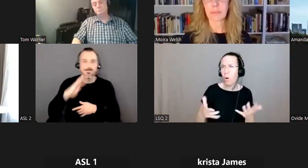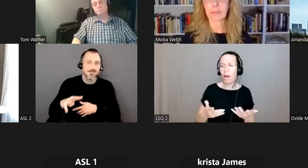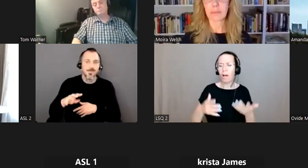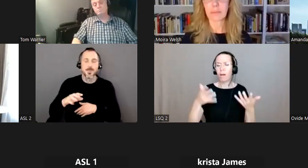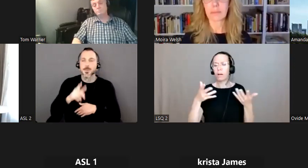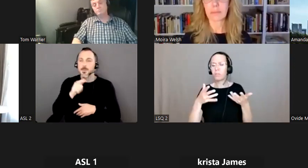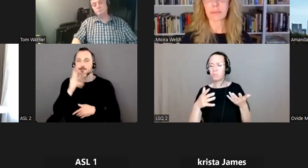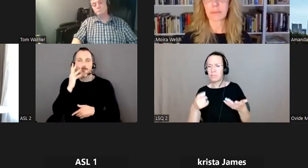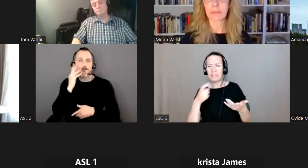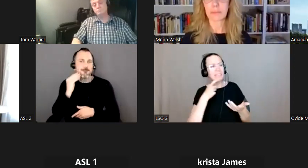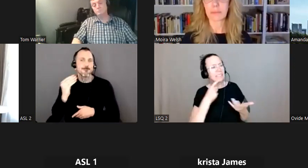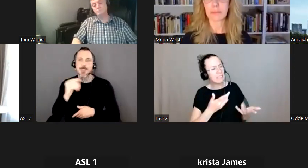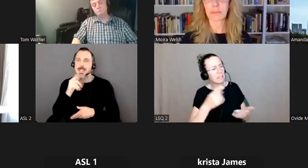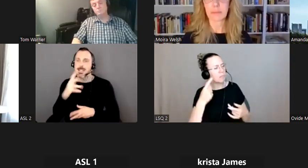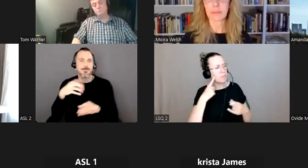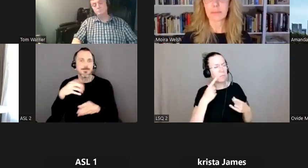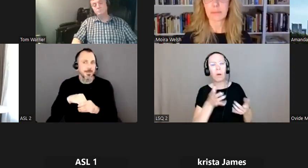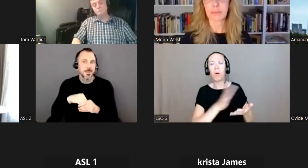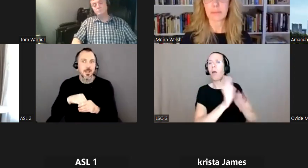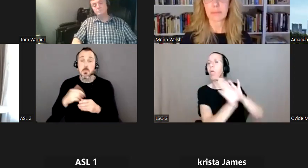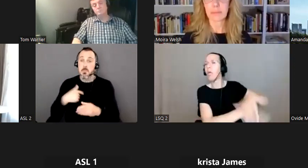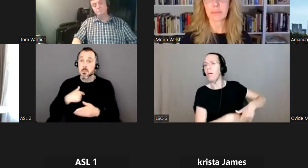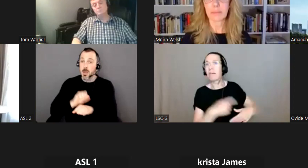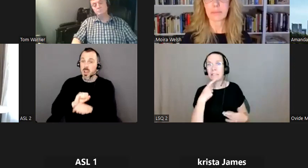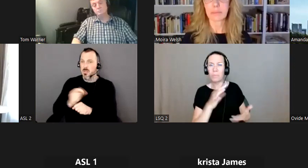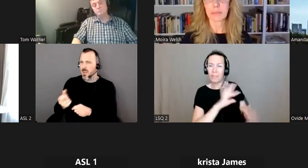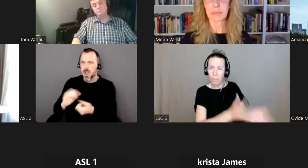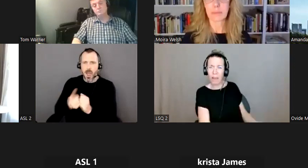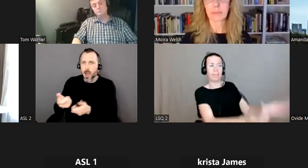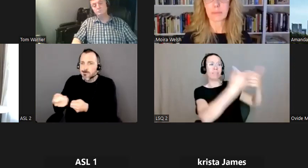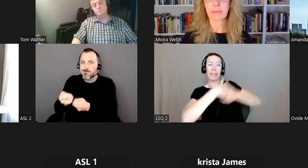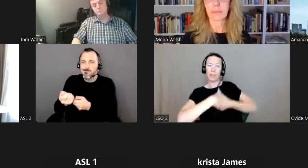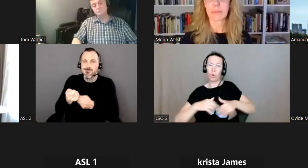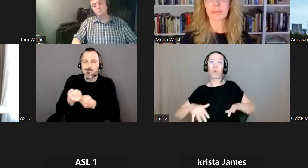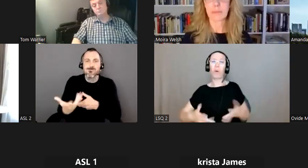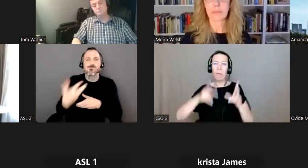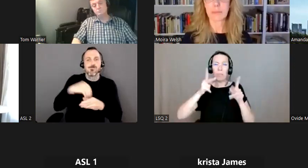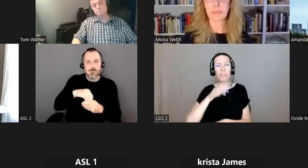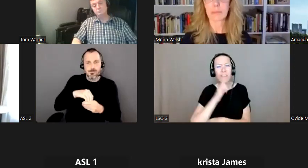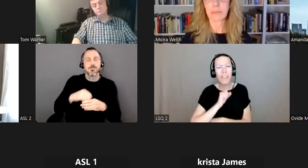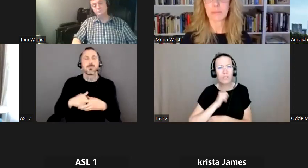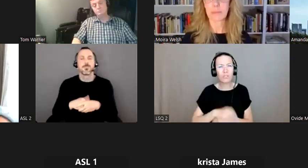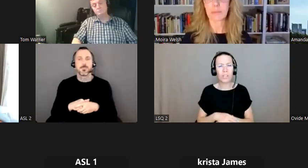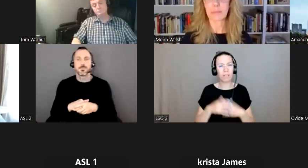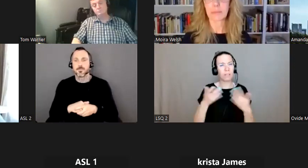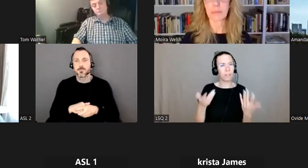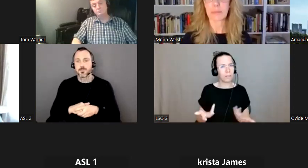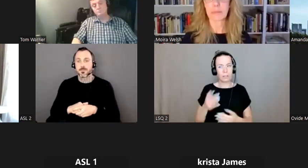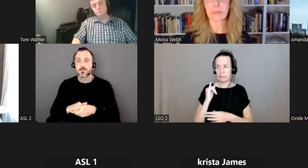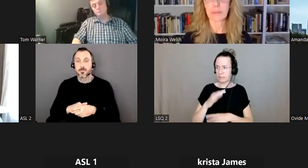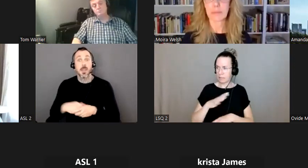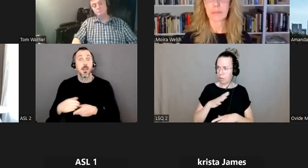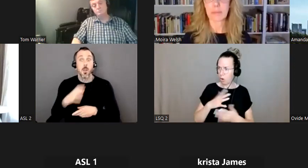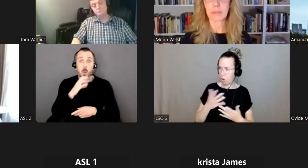including older people, and are the opportunities or the responses and the opportunities that are afforded older people or